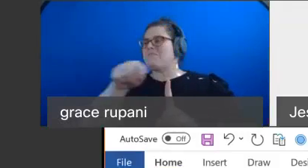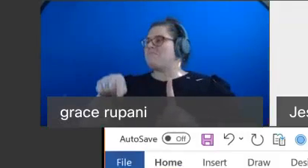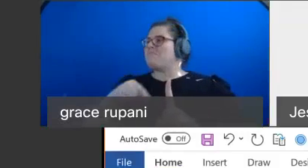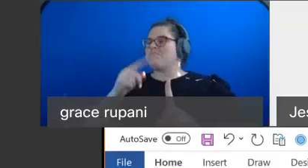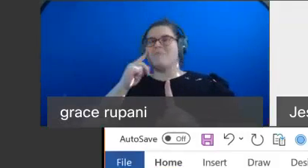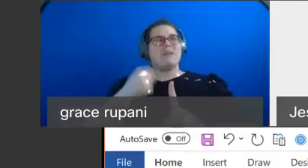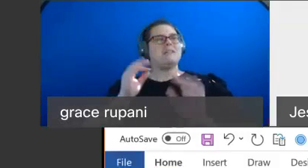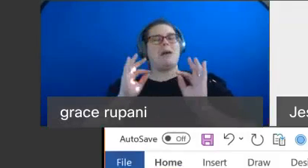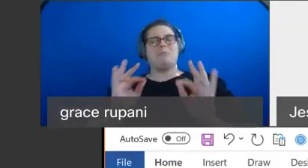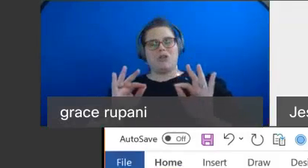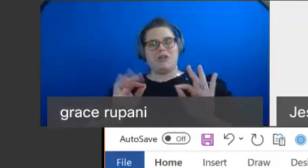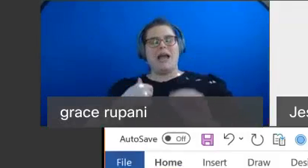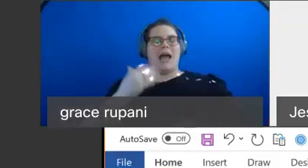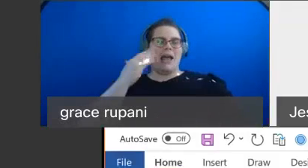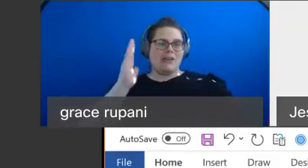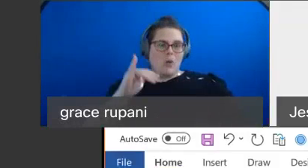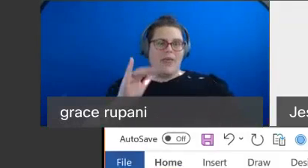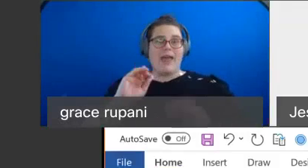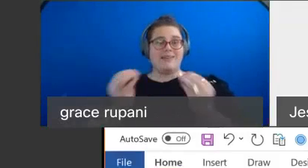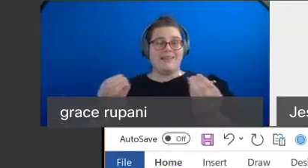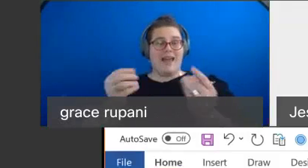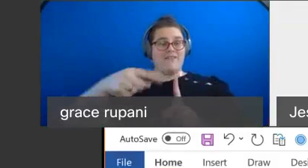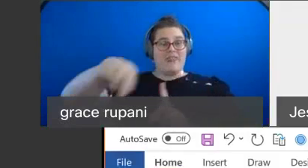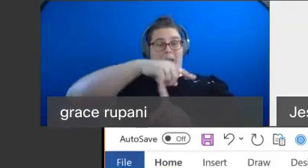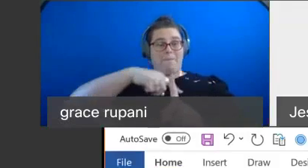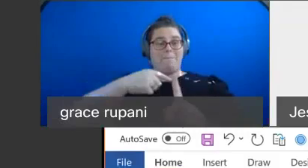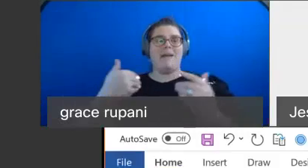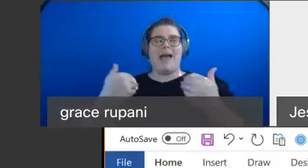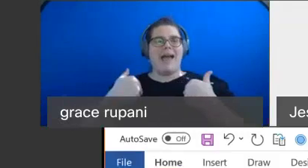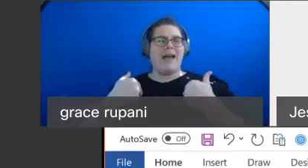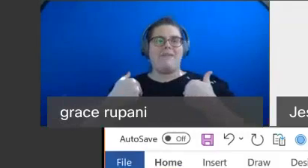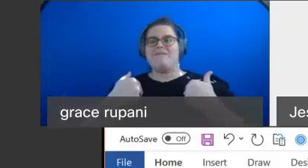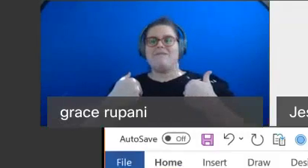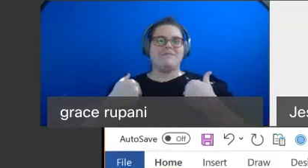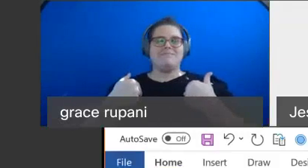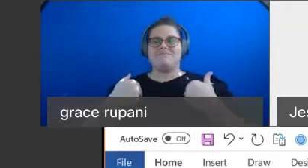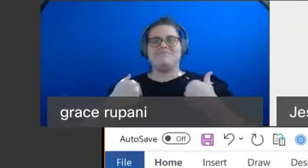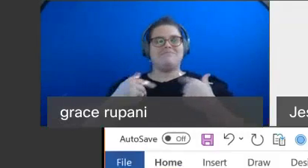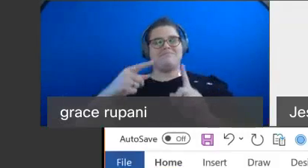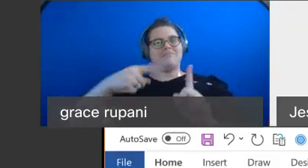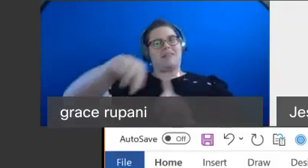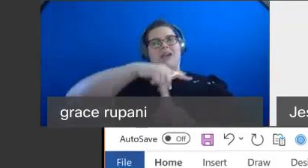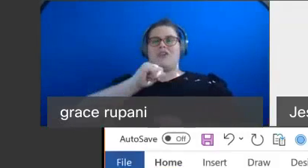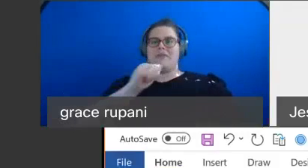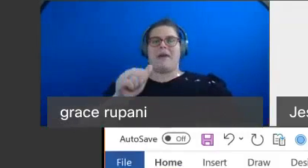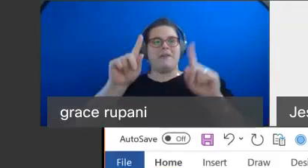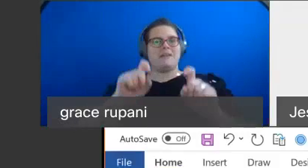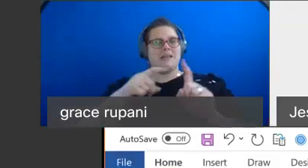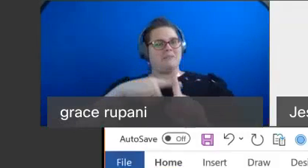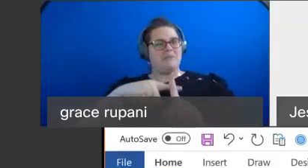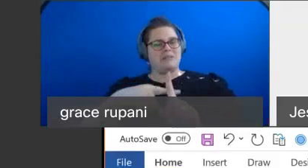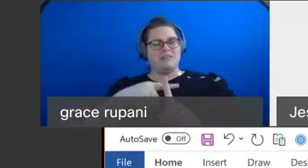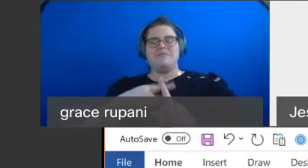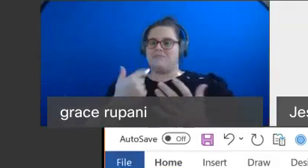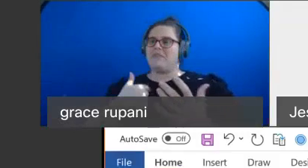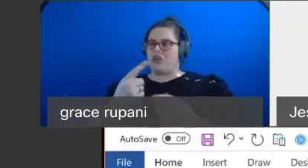I know that none of them have, that they are taking all necessary